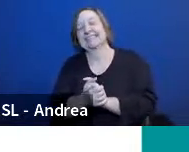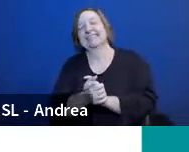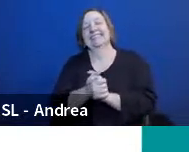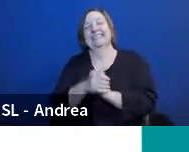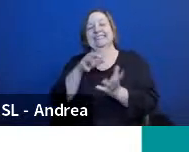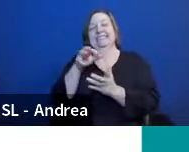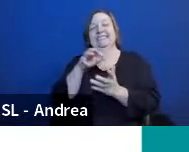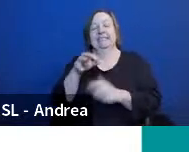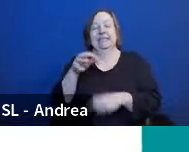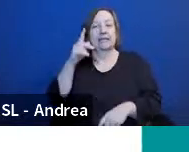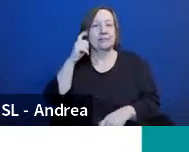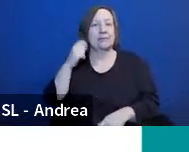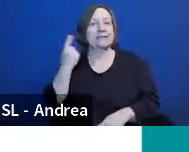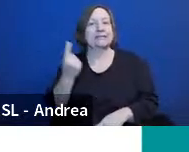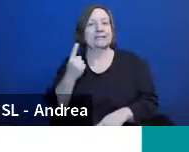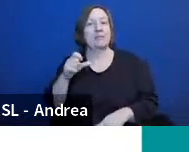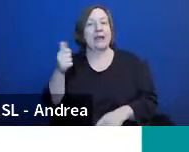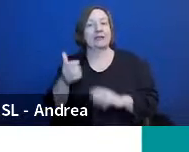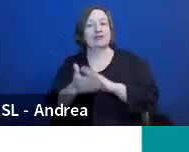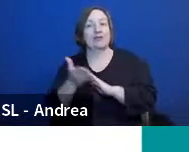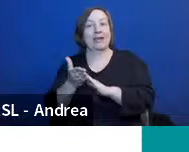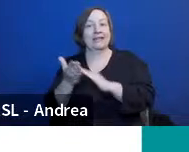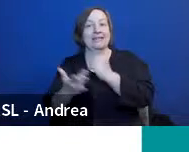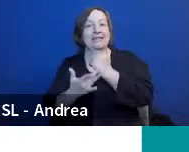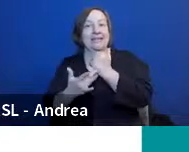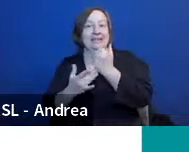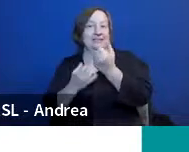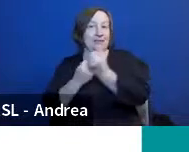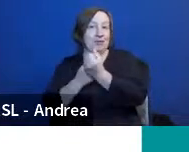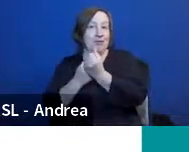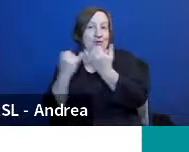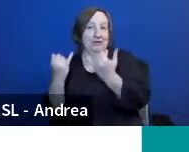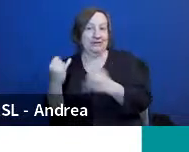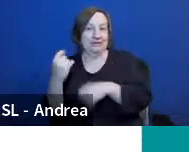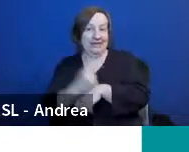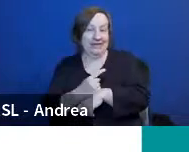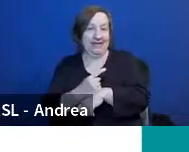Because we have someone else running tech support today.